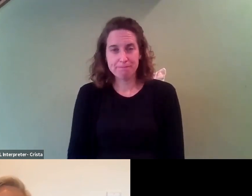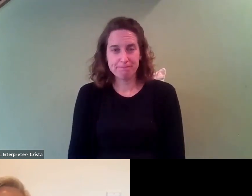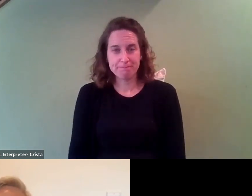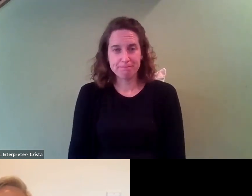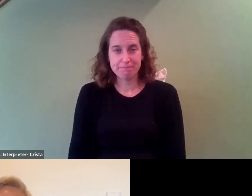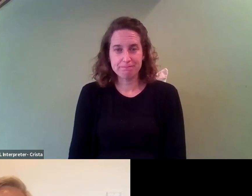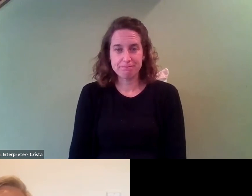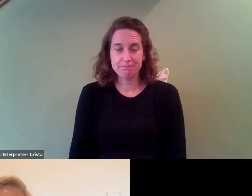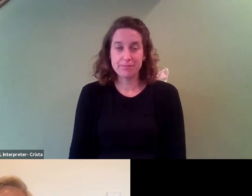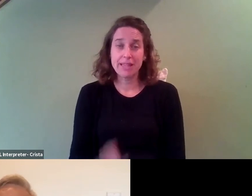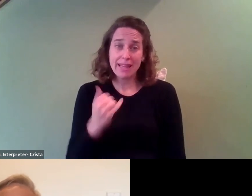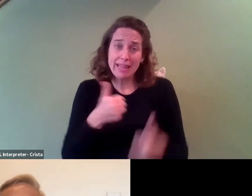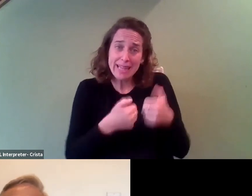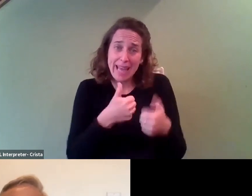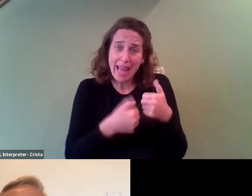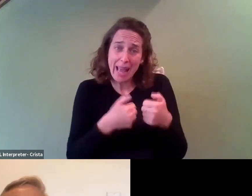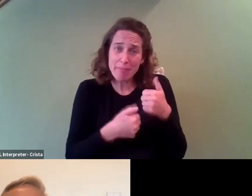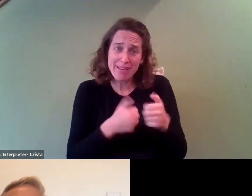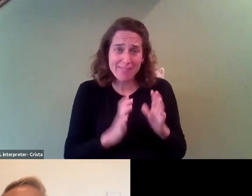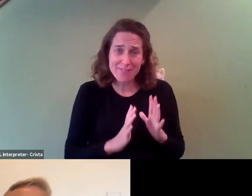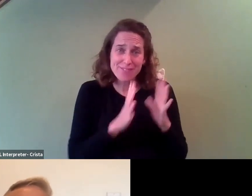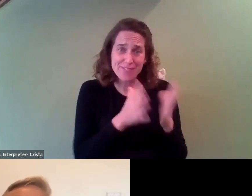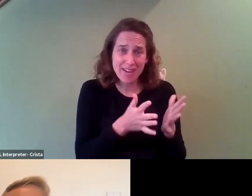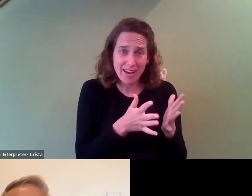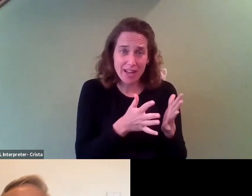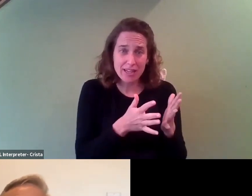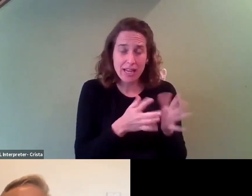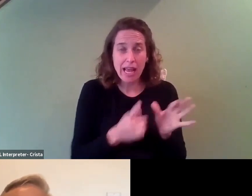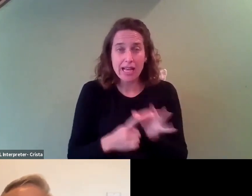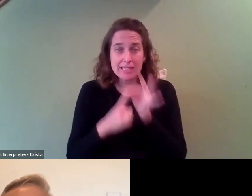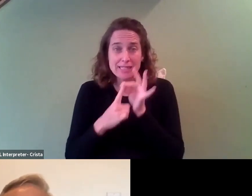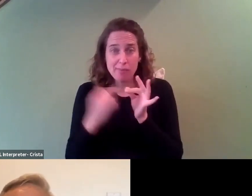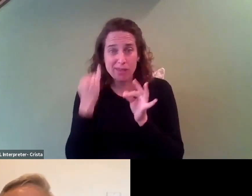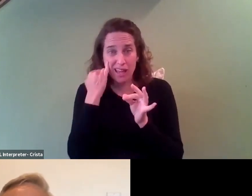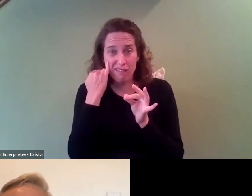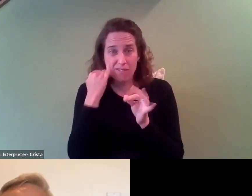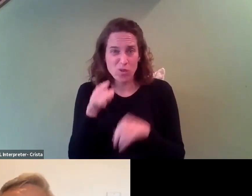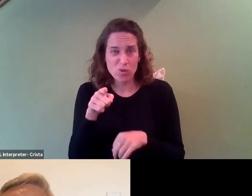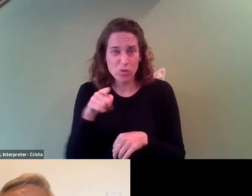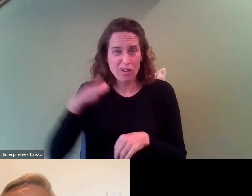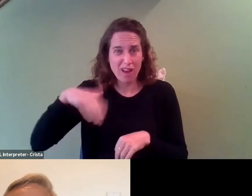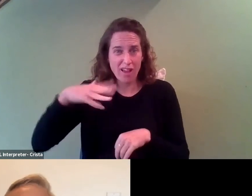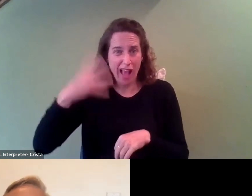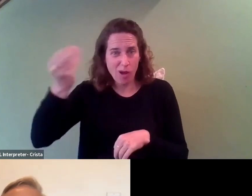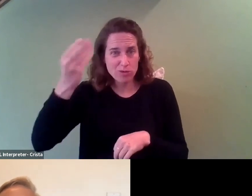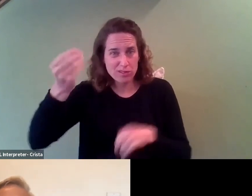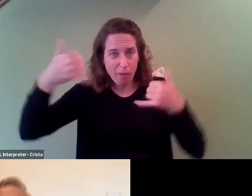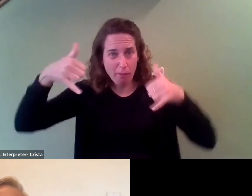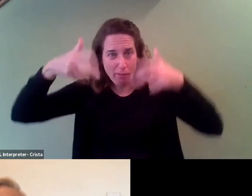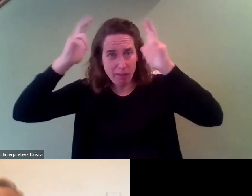you know, gaming is fine unless it's keeping you from going outside and shooting hoops with your friend,